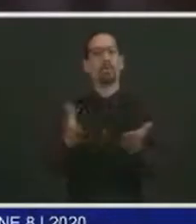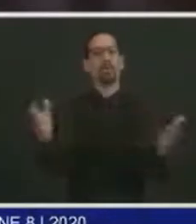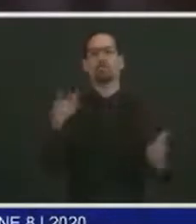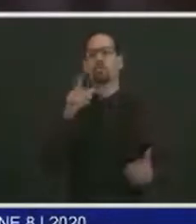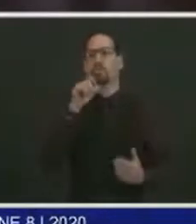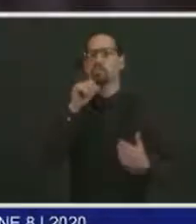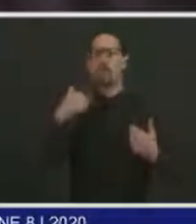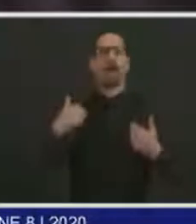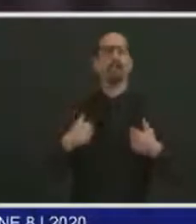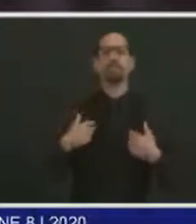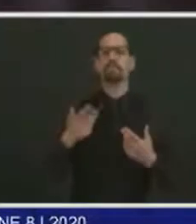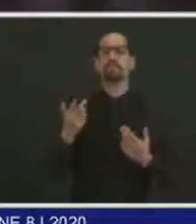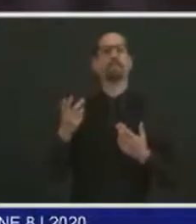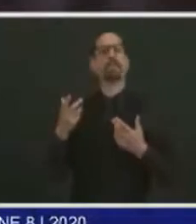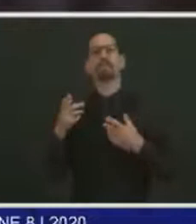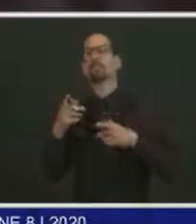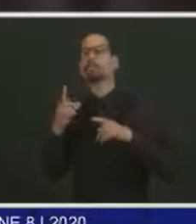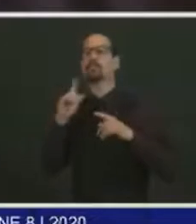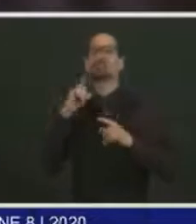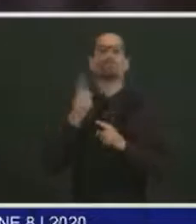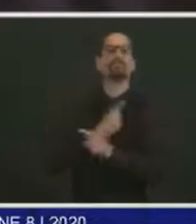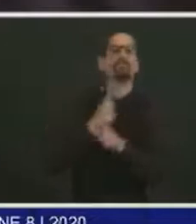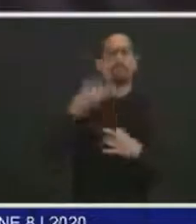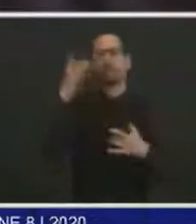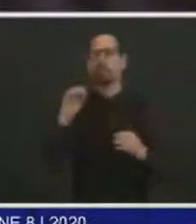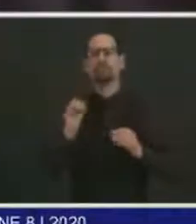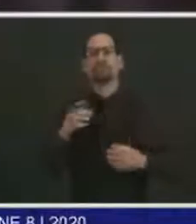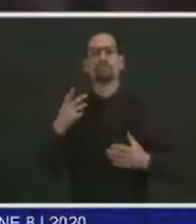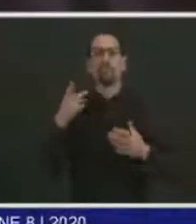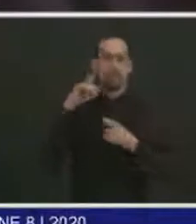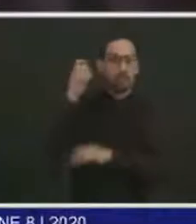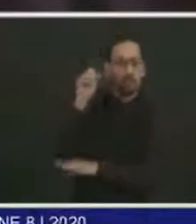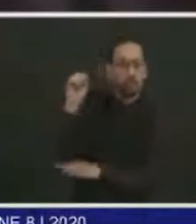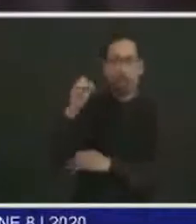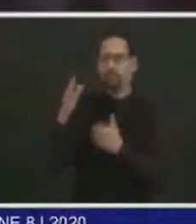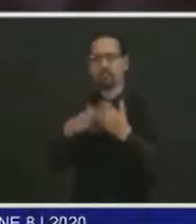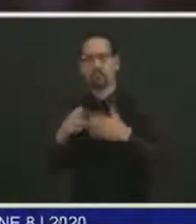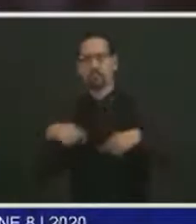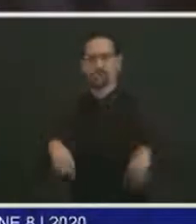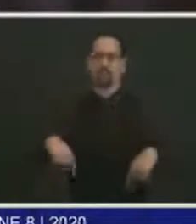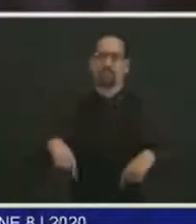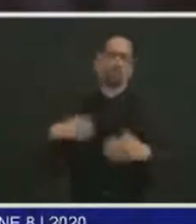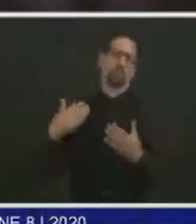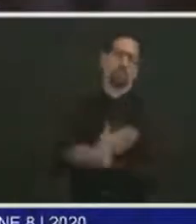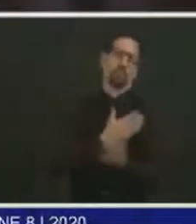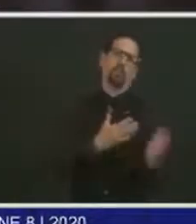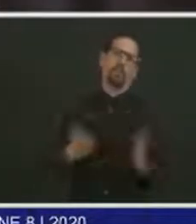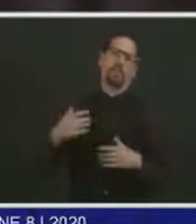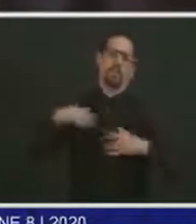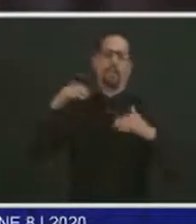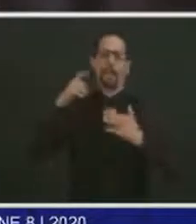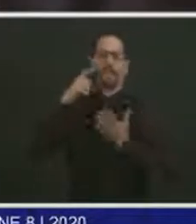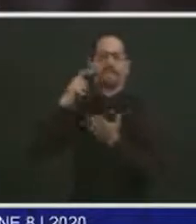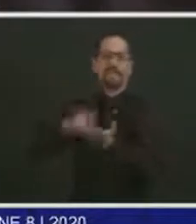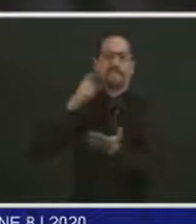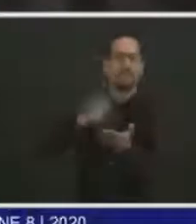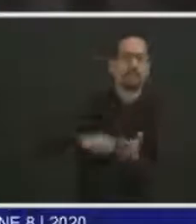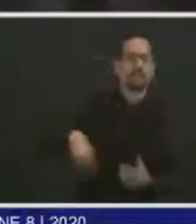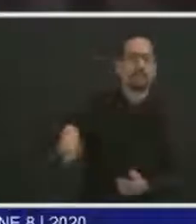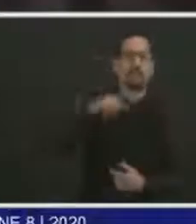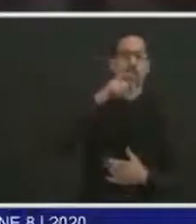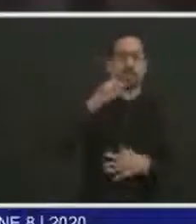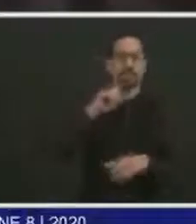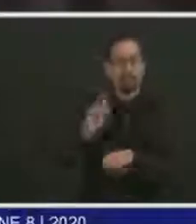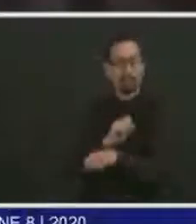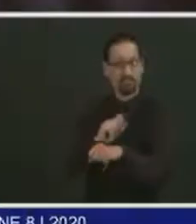attended so that, as the governor mentioned, it is one point in time so that we can identify the people who are positive, get